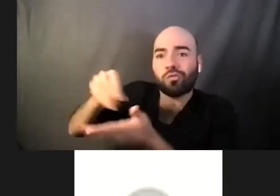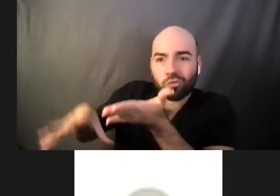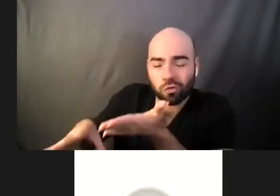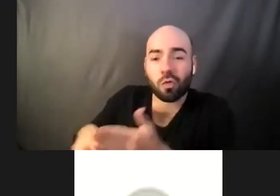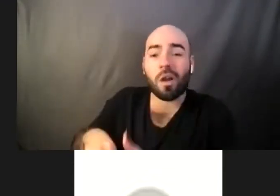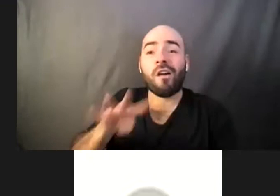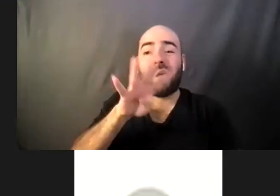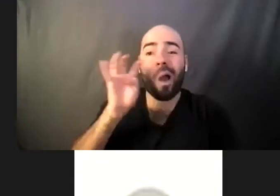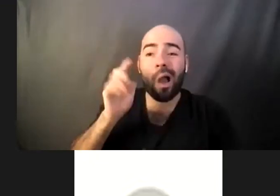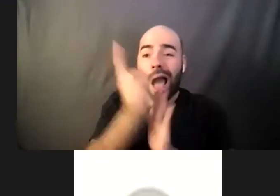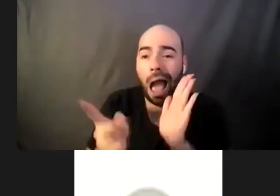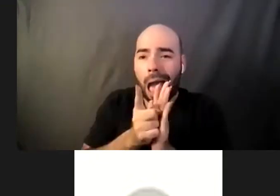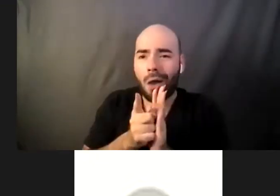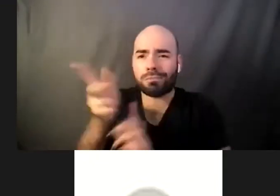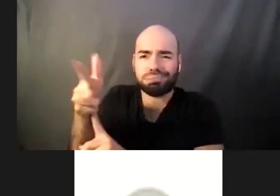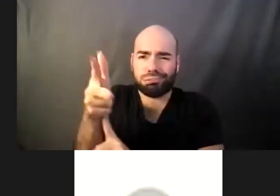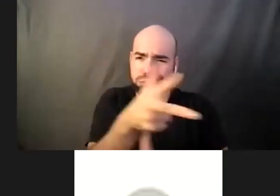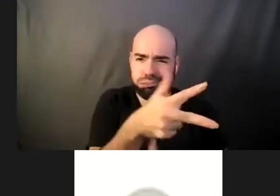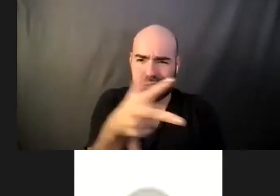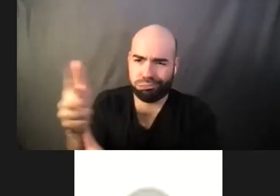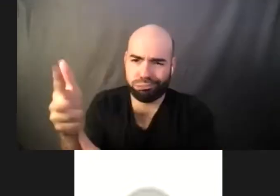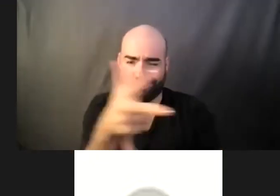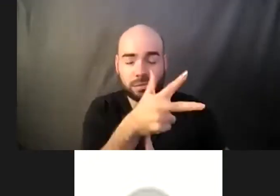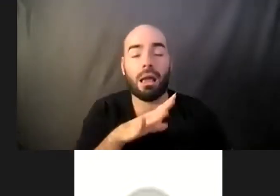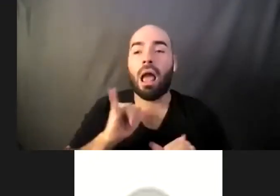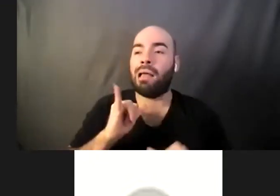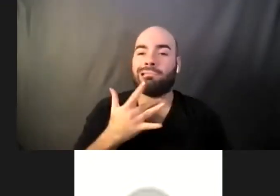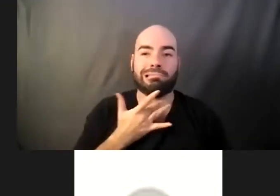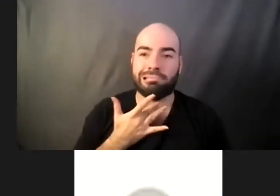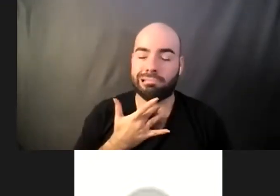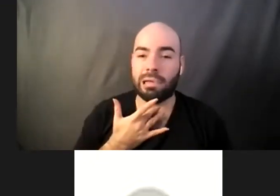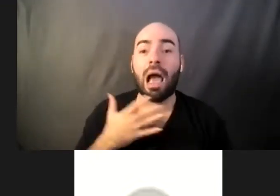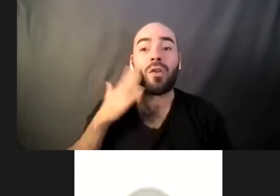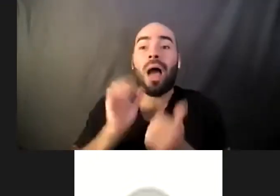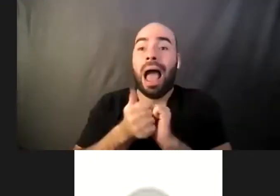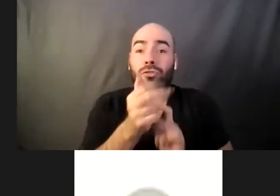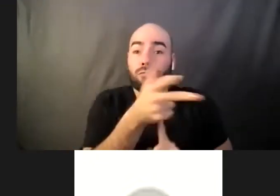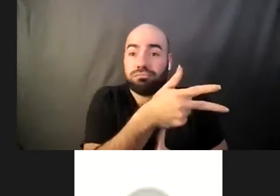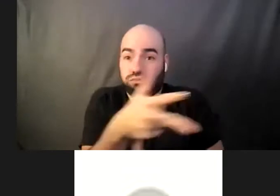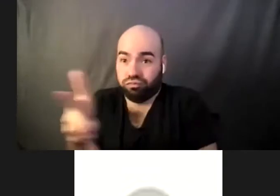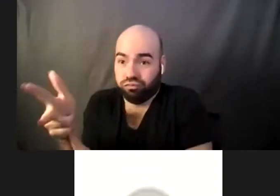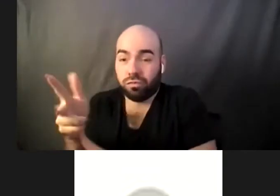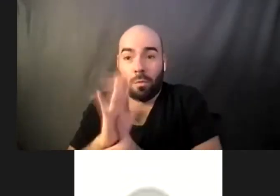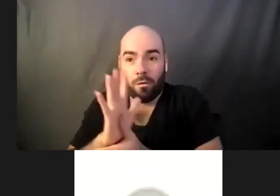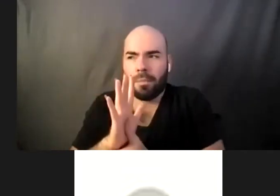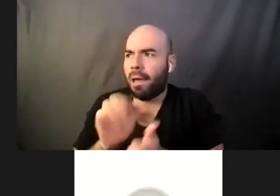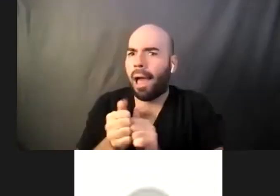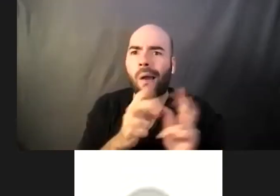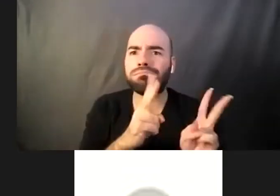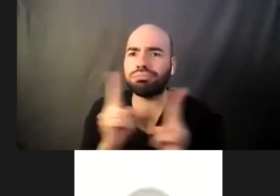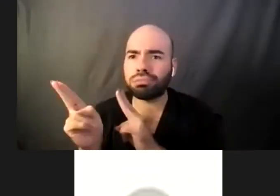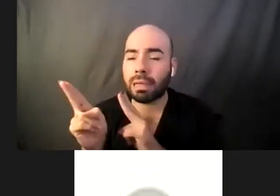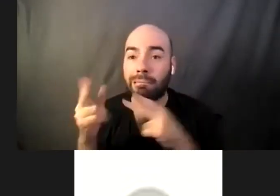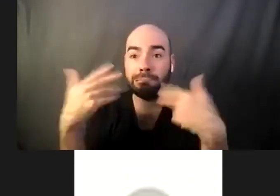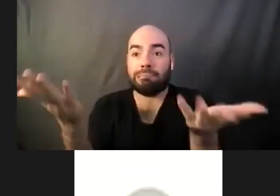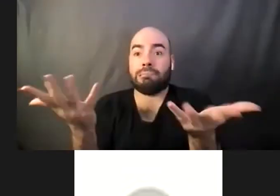footage, realized I didn't know how to make a, I knew how to shoot a movie, but I didn't know how to necessarily edit a movie. So with that 400 hours of footage,